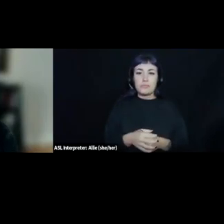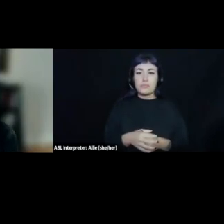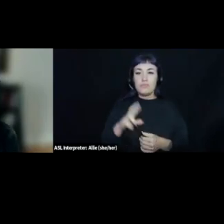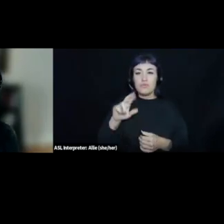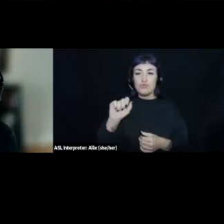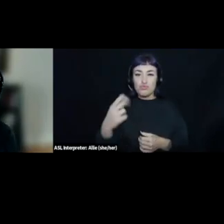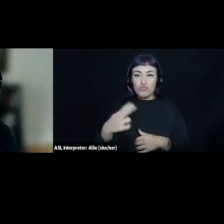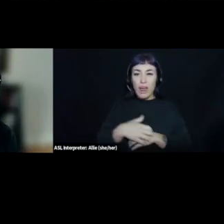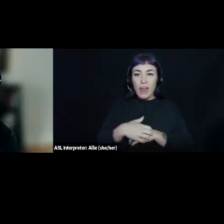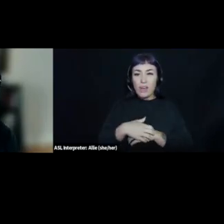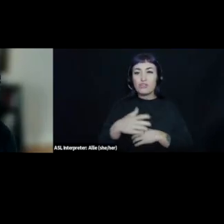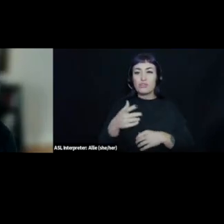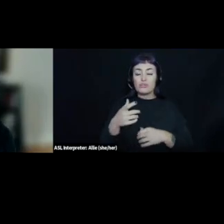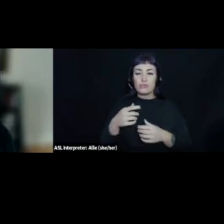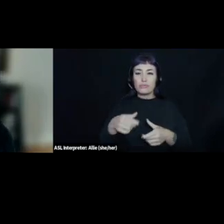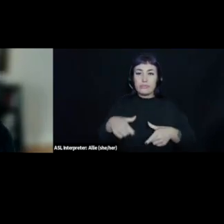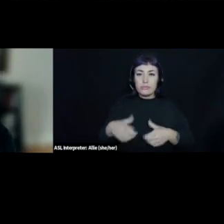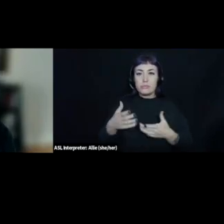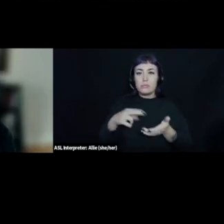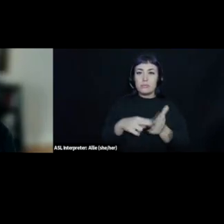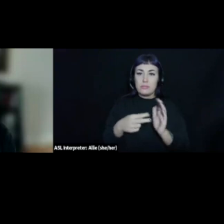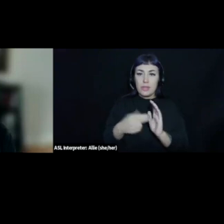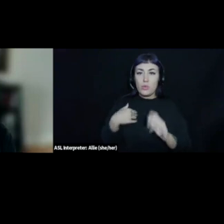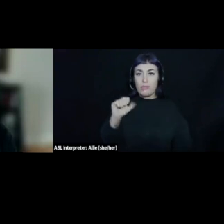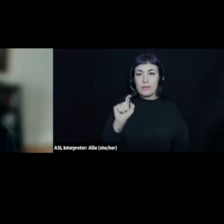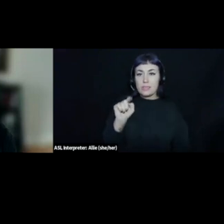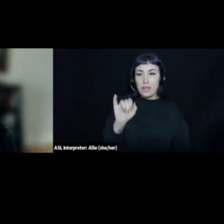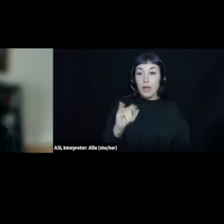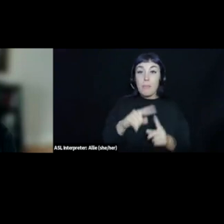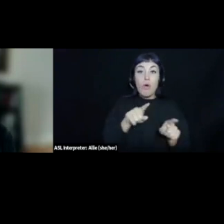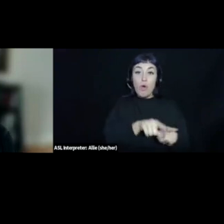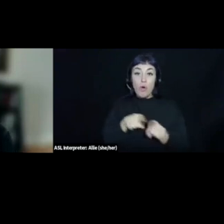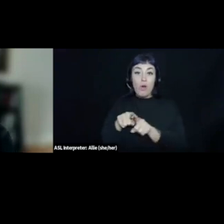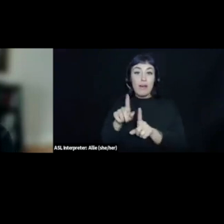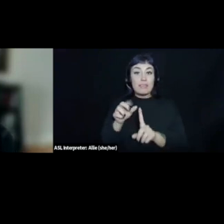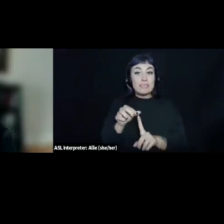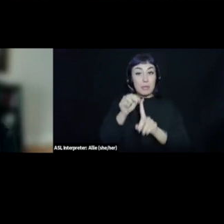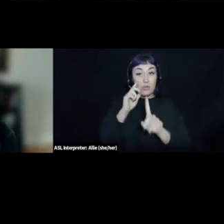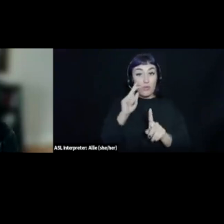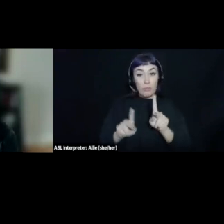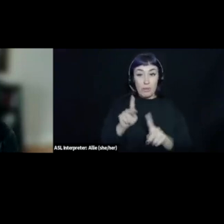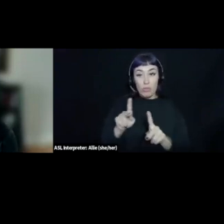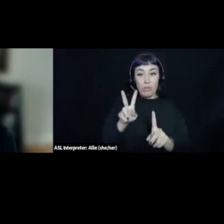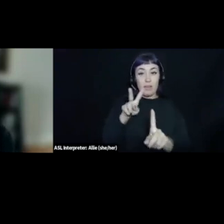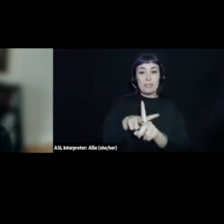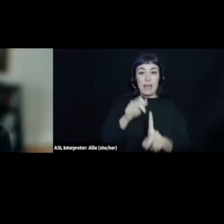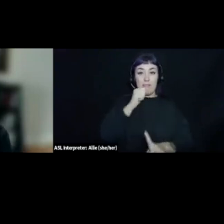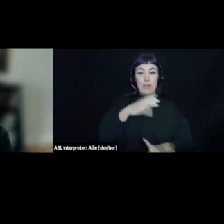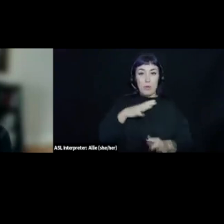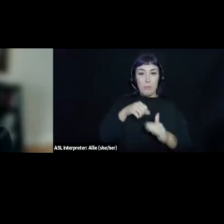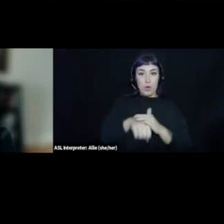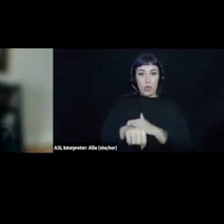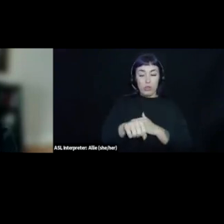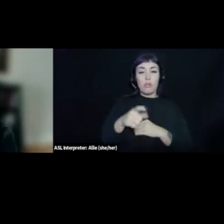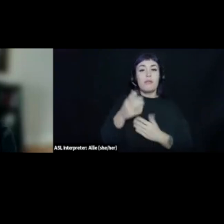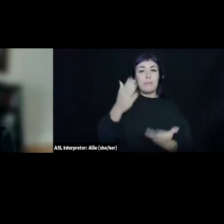rashes, certain rashes can indicate that you have an STI, but also especially for people assigned female at birth, you